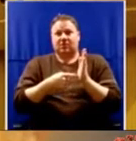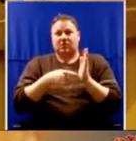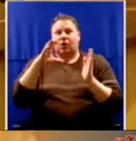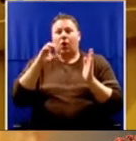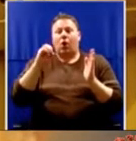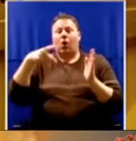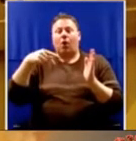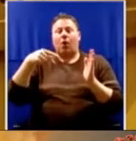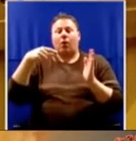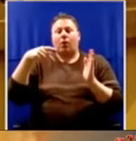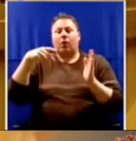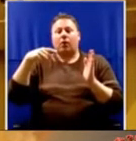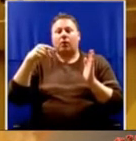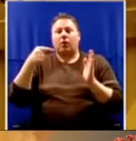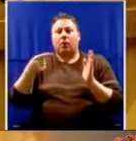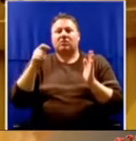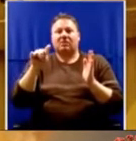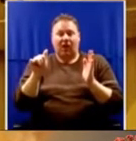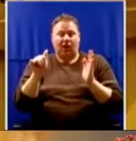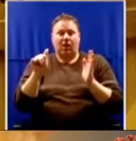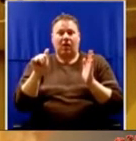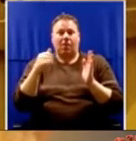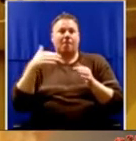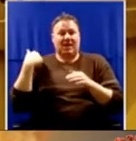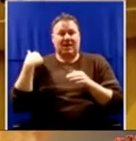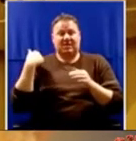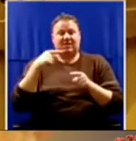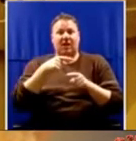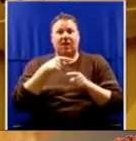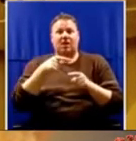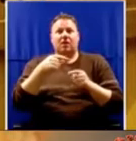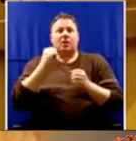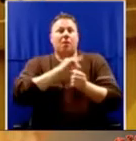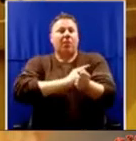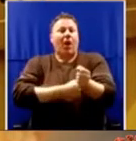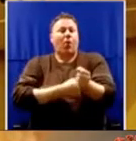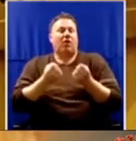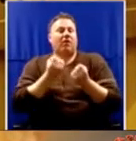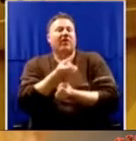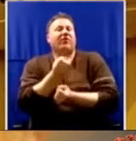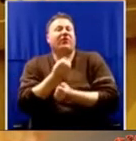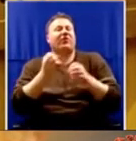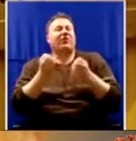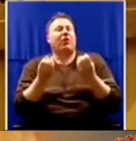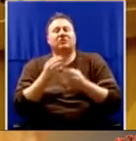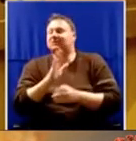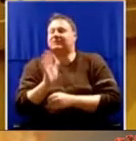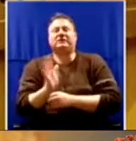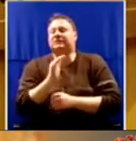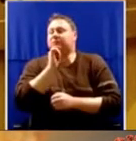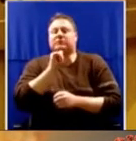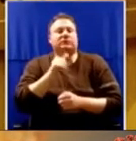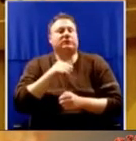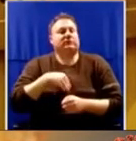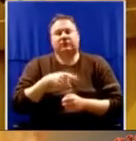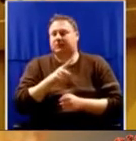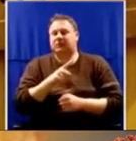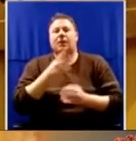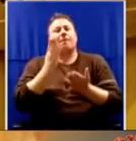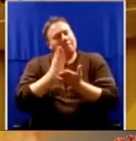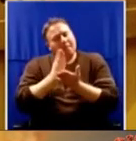to declare and extend a national state of disaster, are not. Surely there should be a same level of